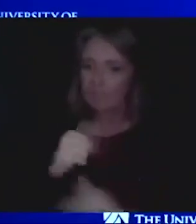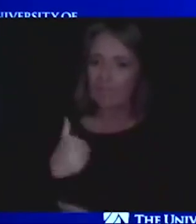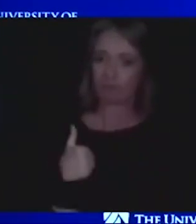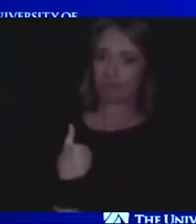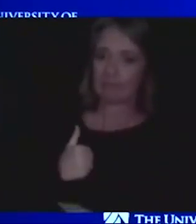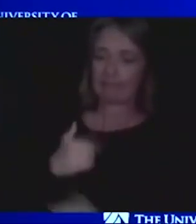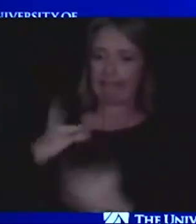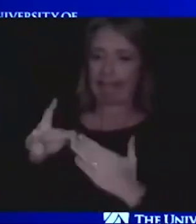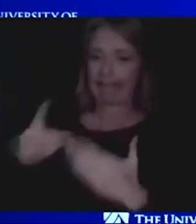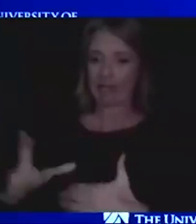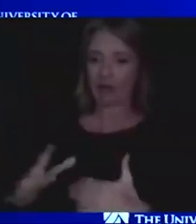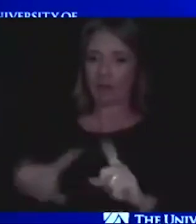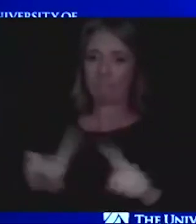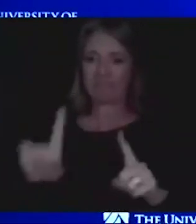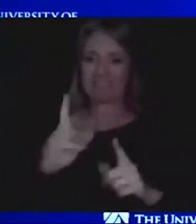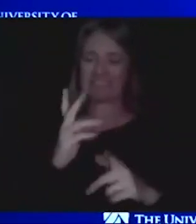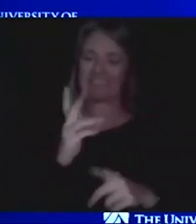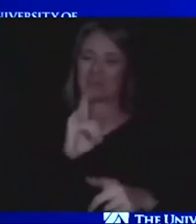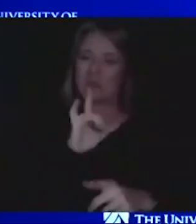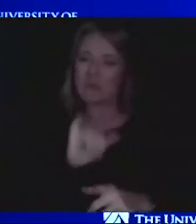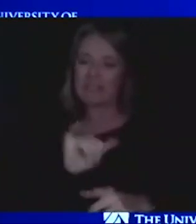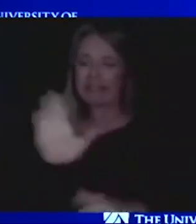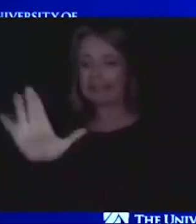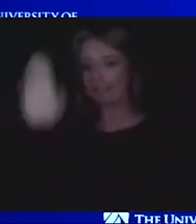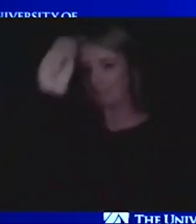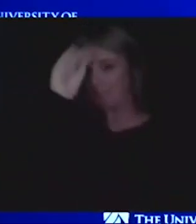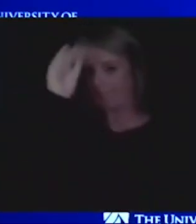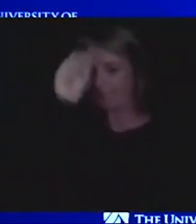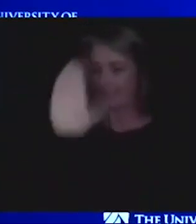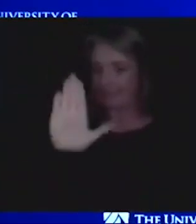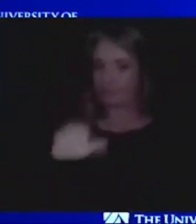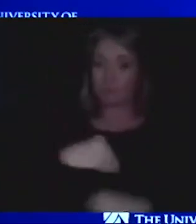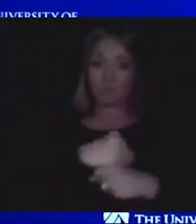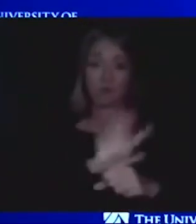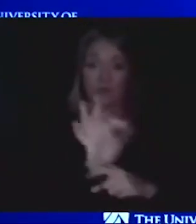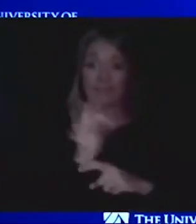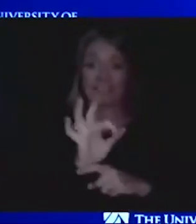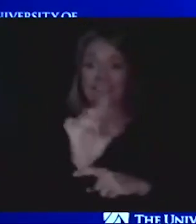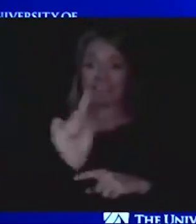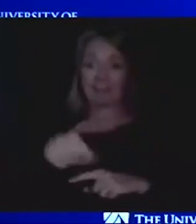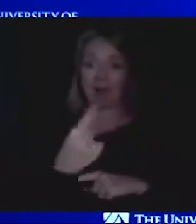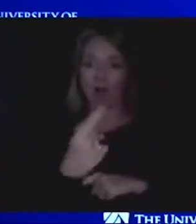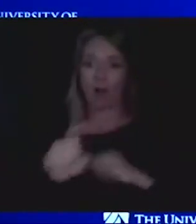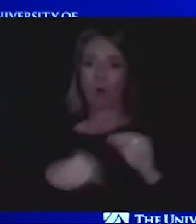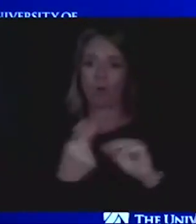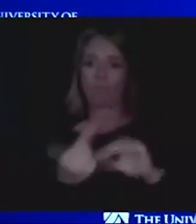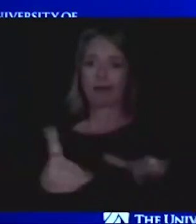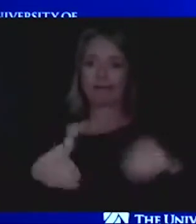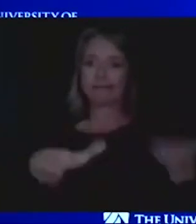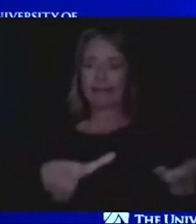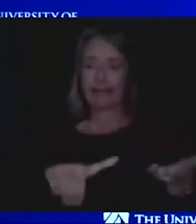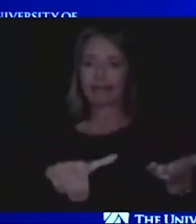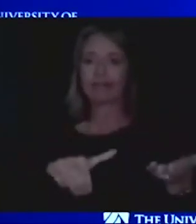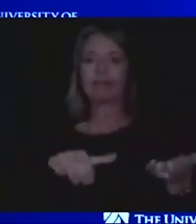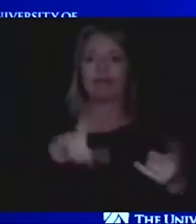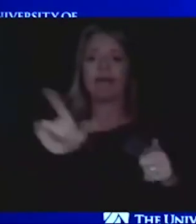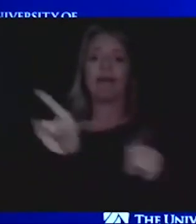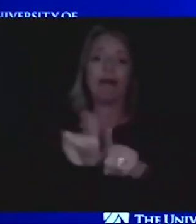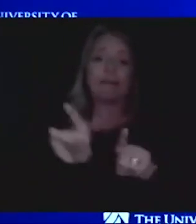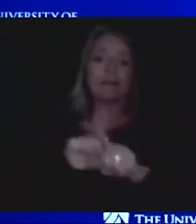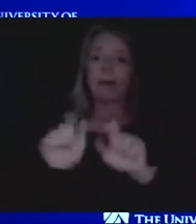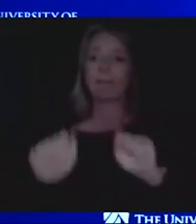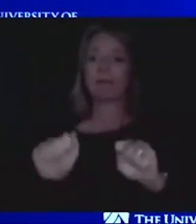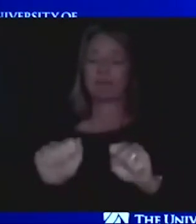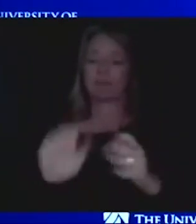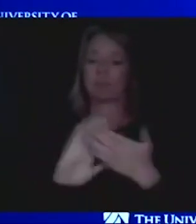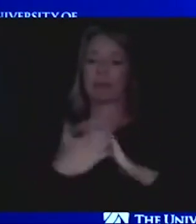a myopic opinion there. COVID-19 is not just about death. It is about being able to be healthy and not